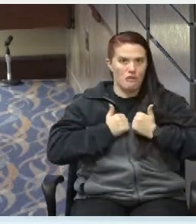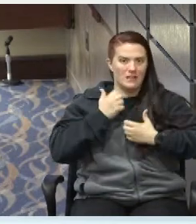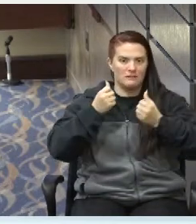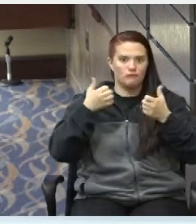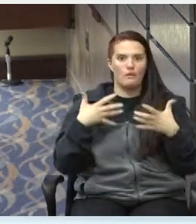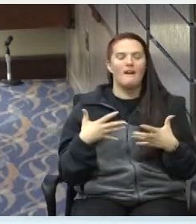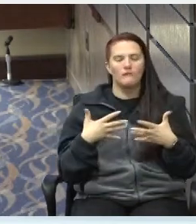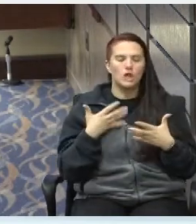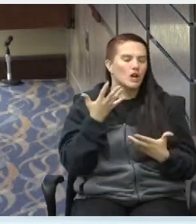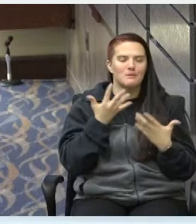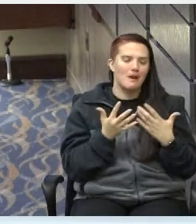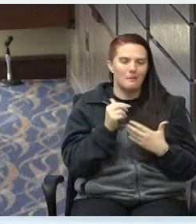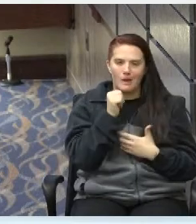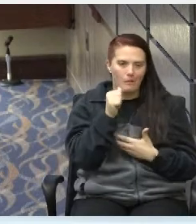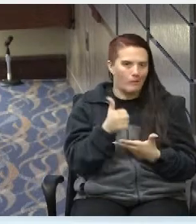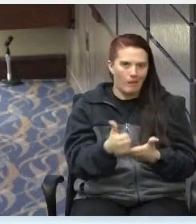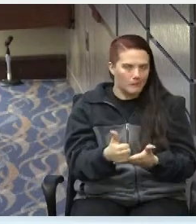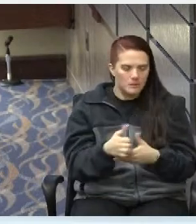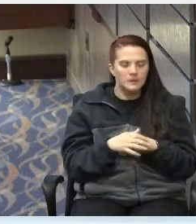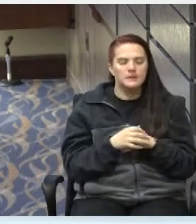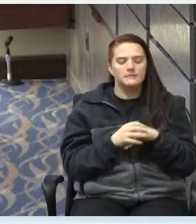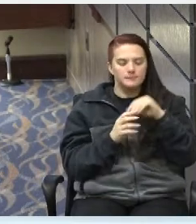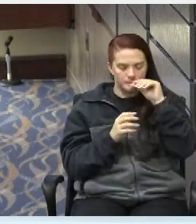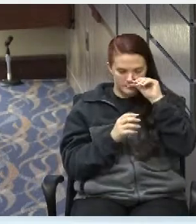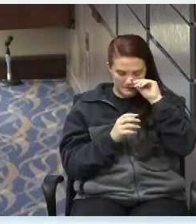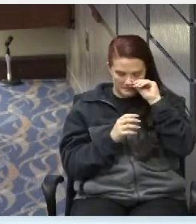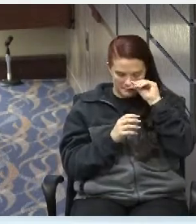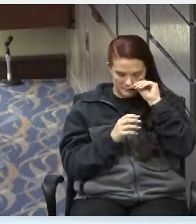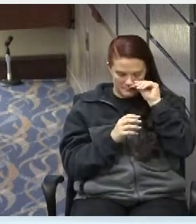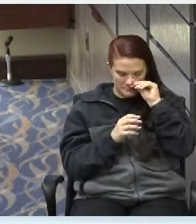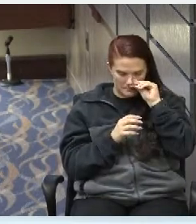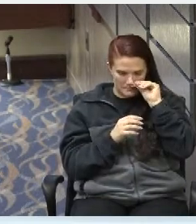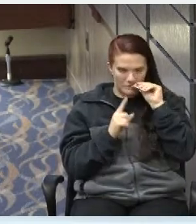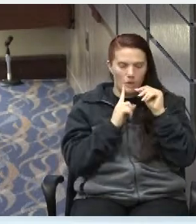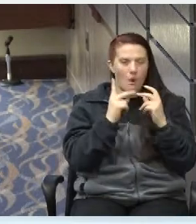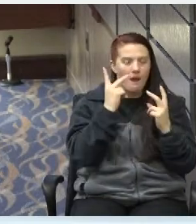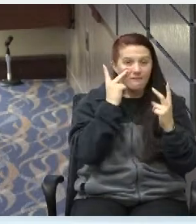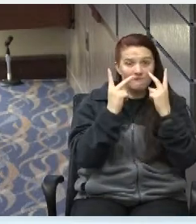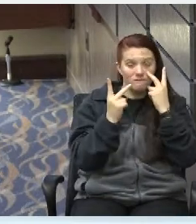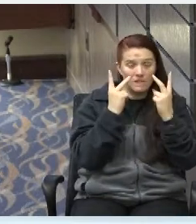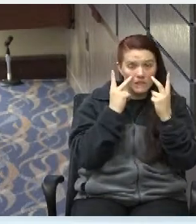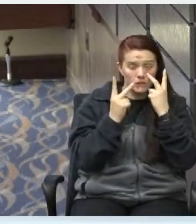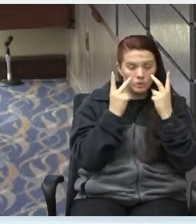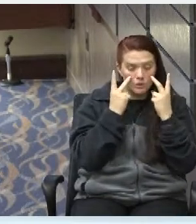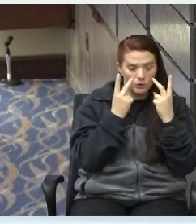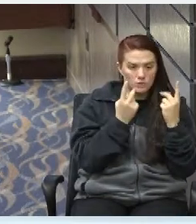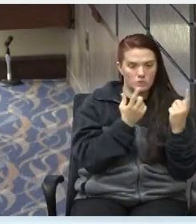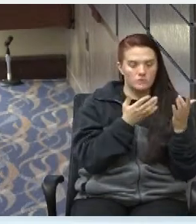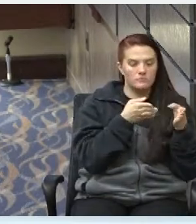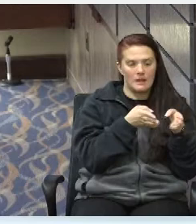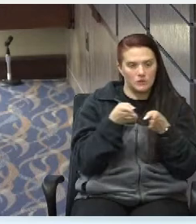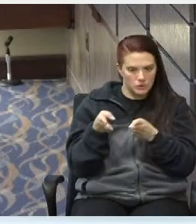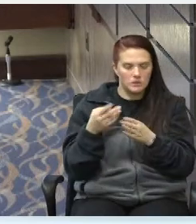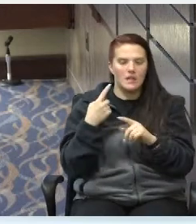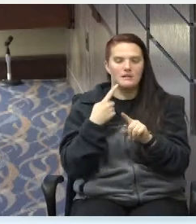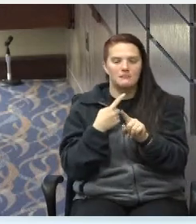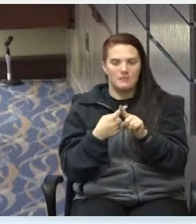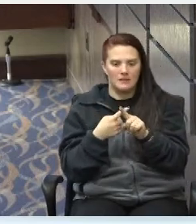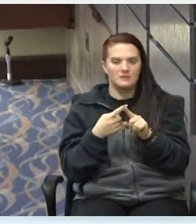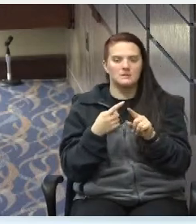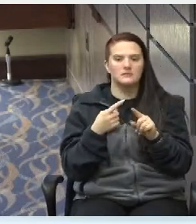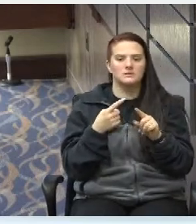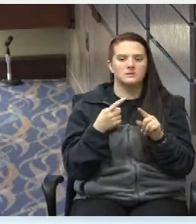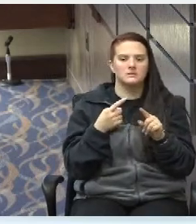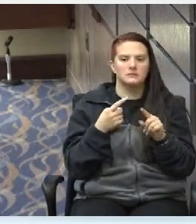driver, probably not going to help. They are visual measures and physical measures. So striping is